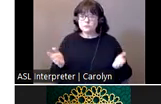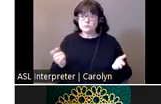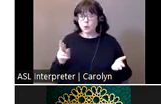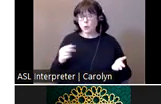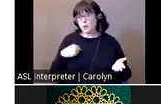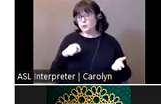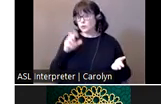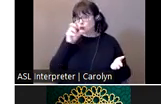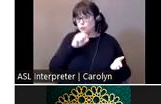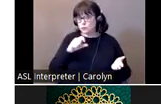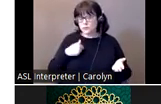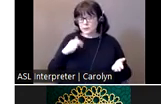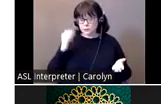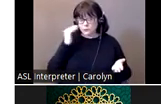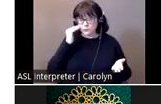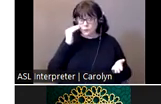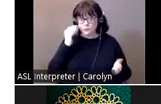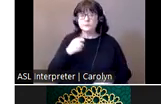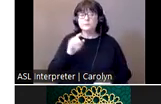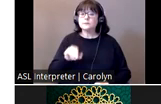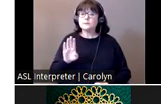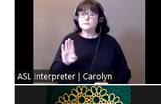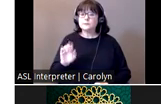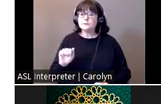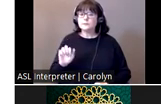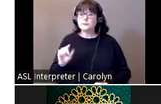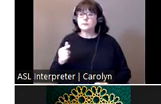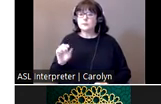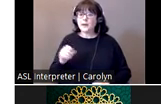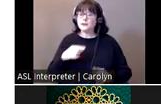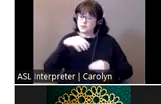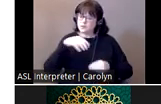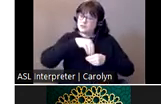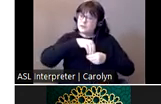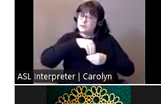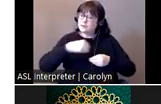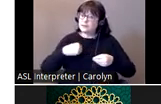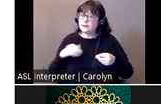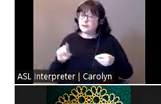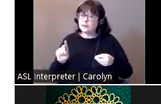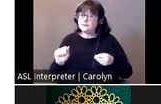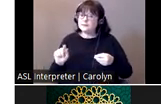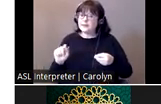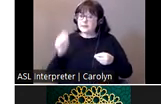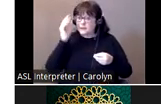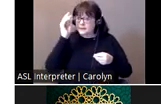it, the badge actually contains data about the credential.